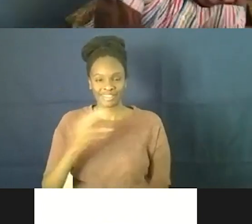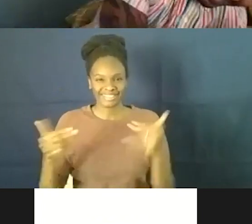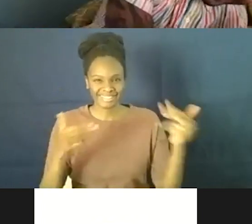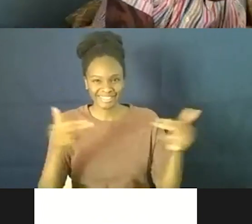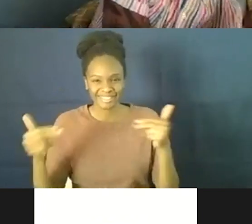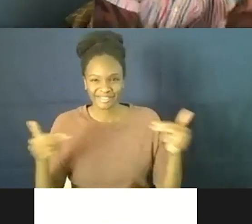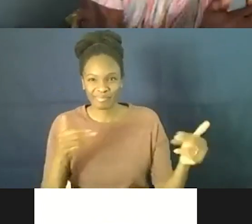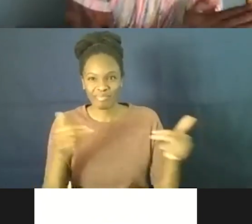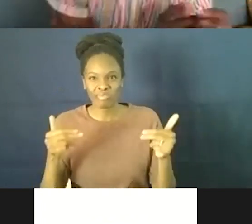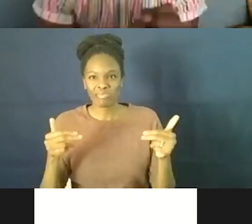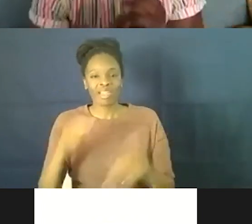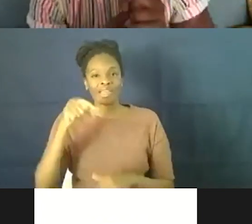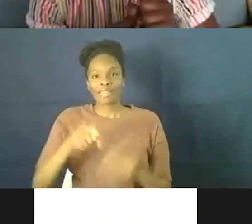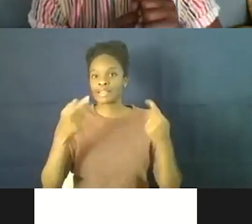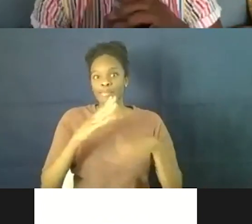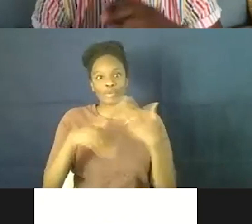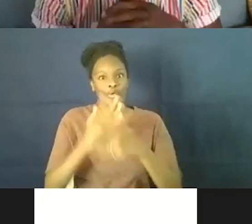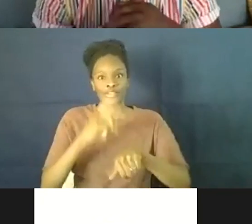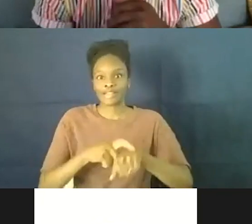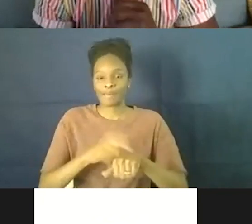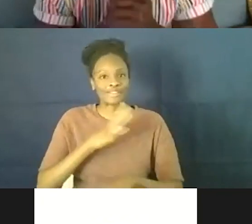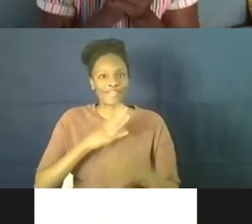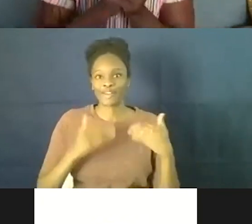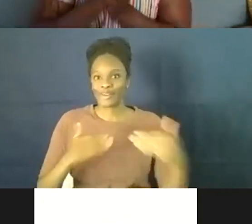also, this is us all the time. It's fine. Go ahead.